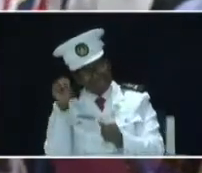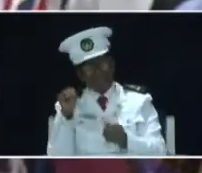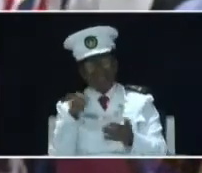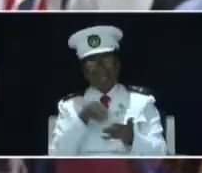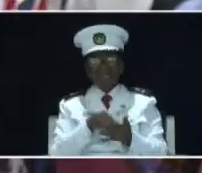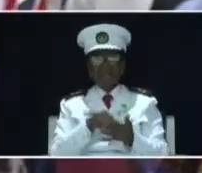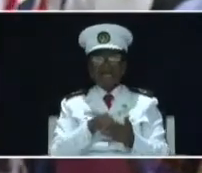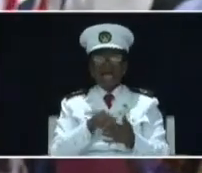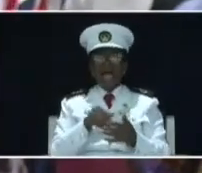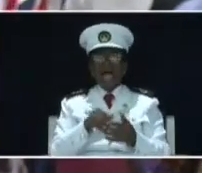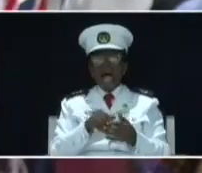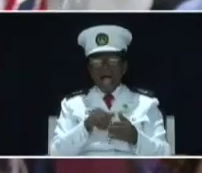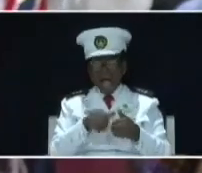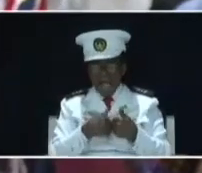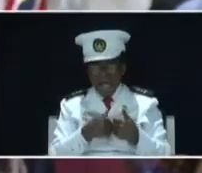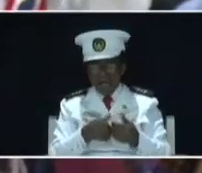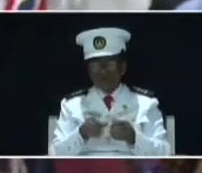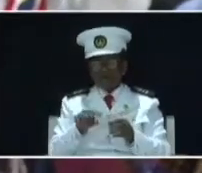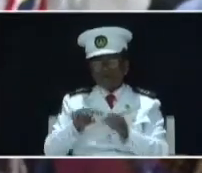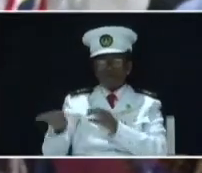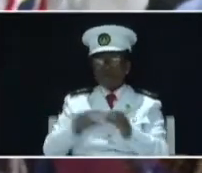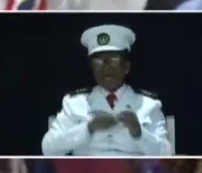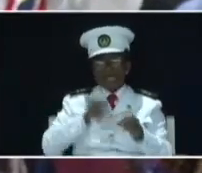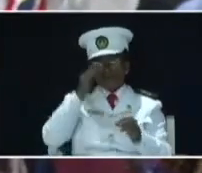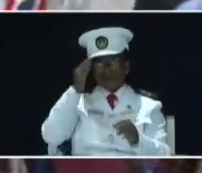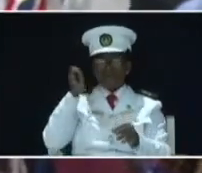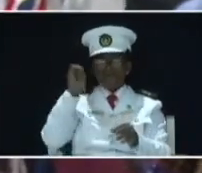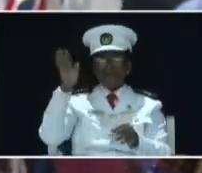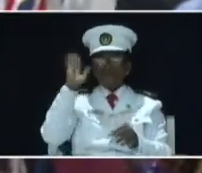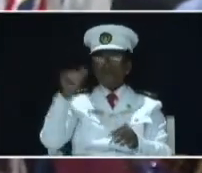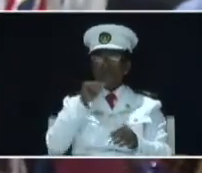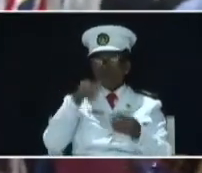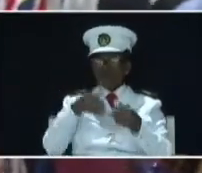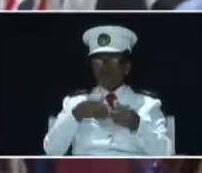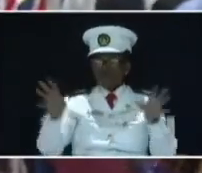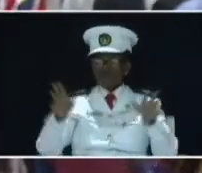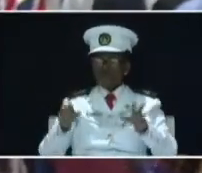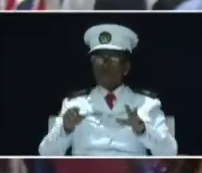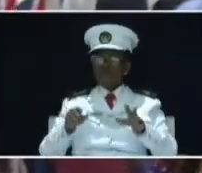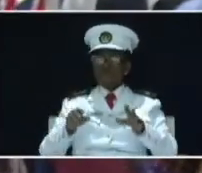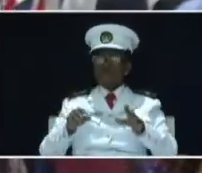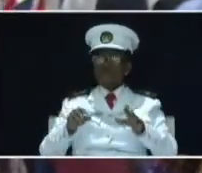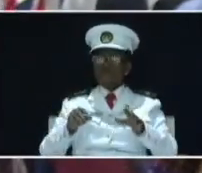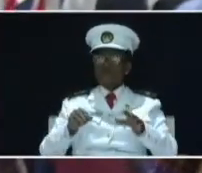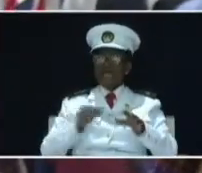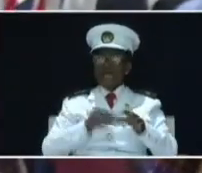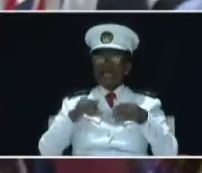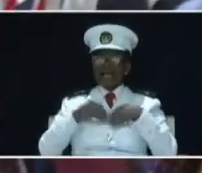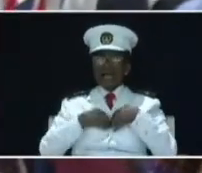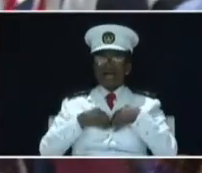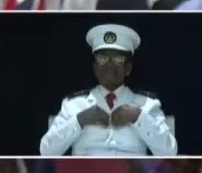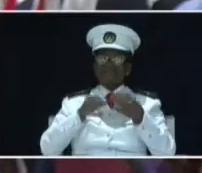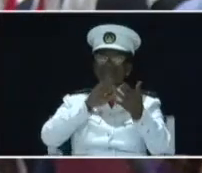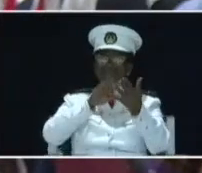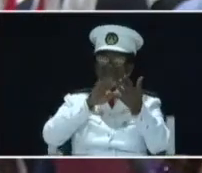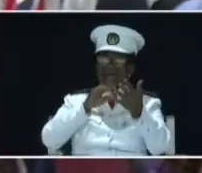But I've learned long ago that wherever they are pressing your enemy, you don't want to be